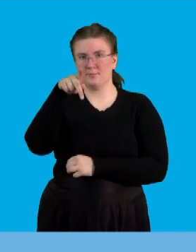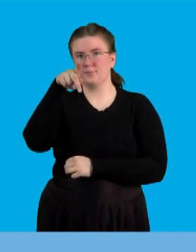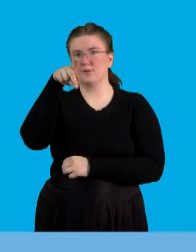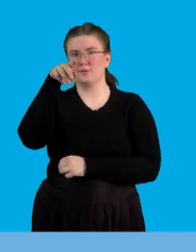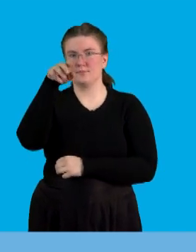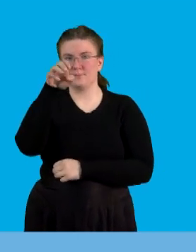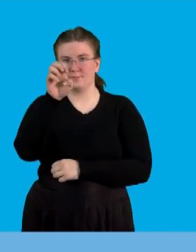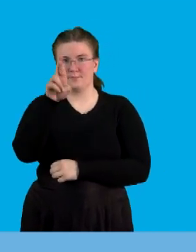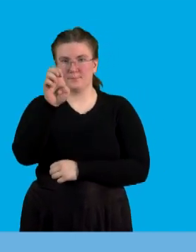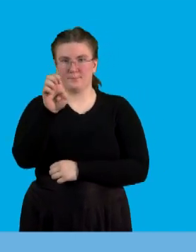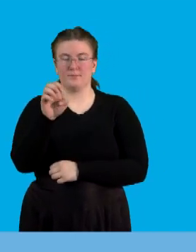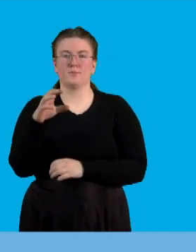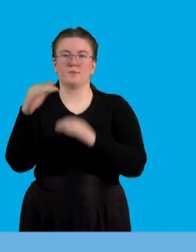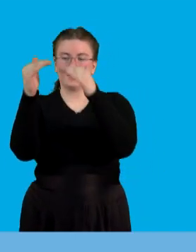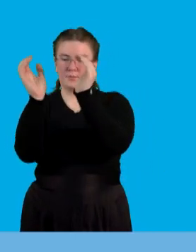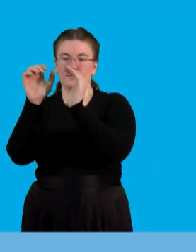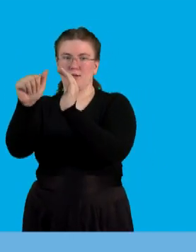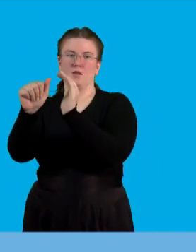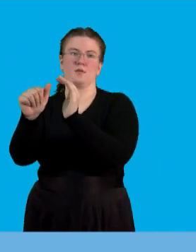Next question.